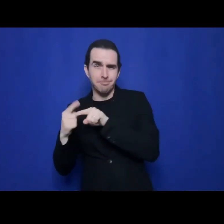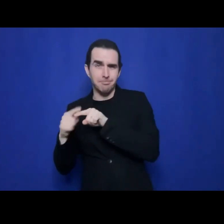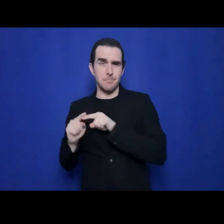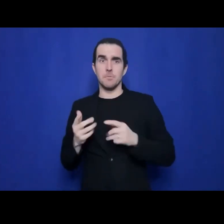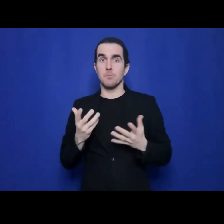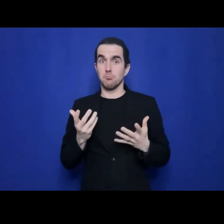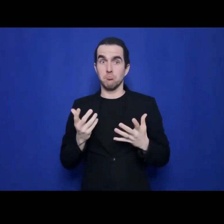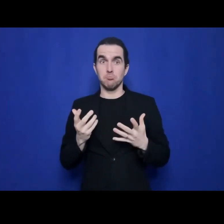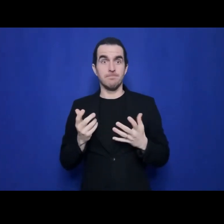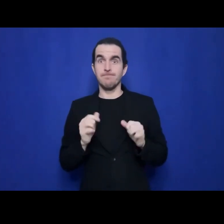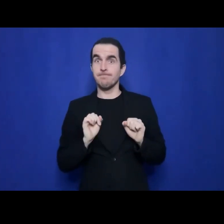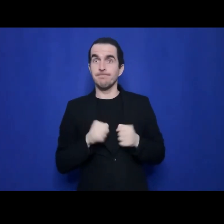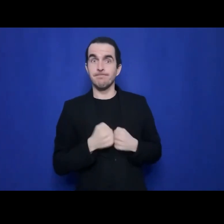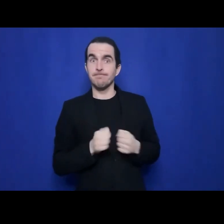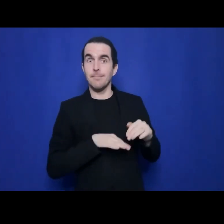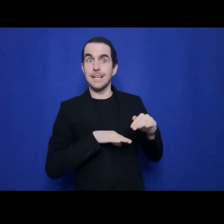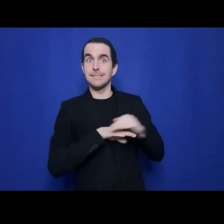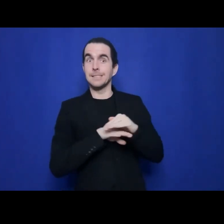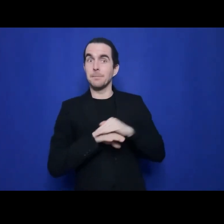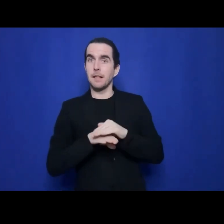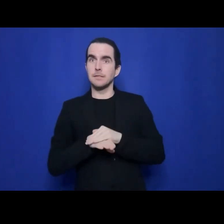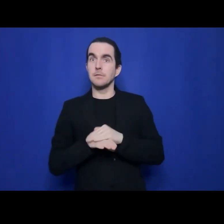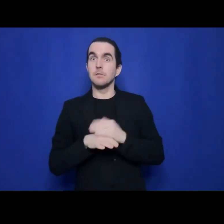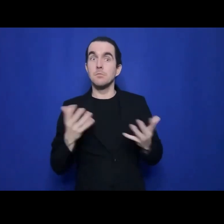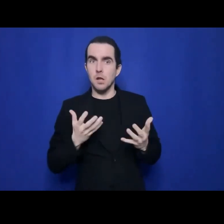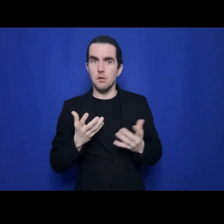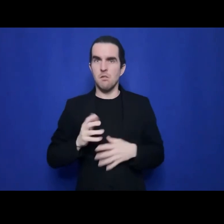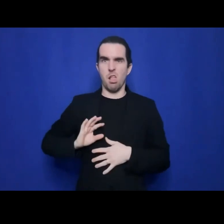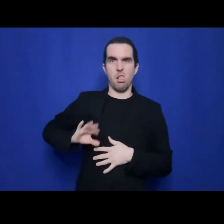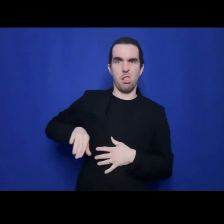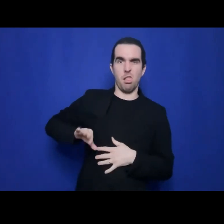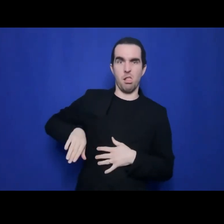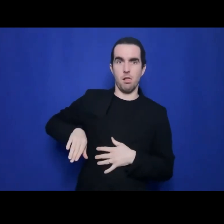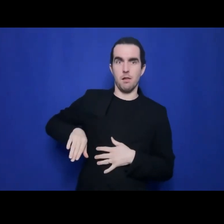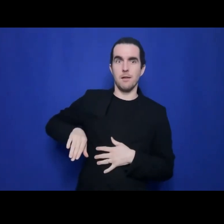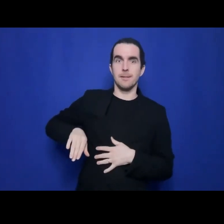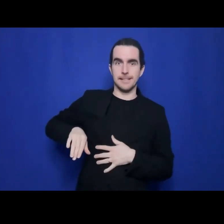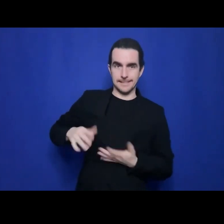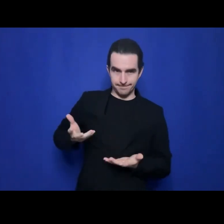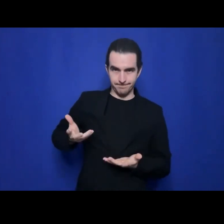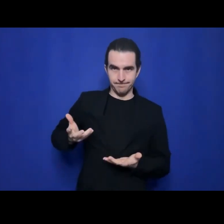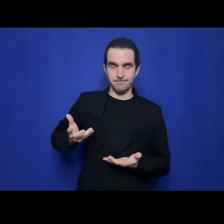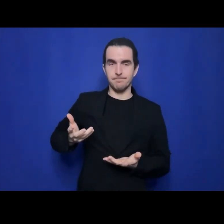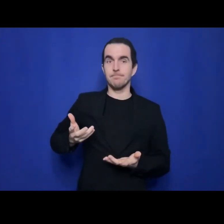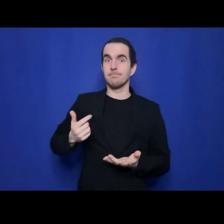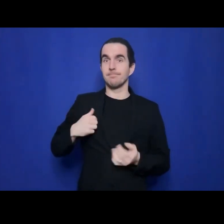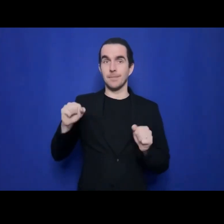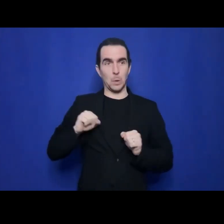fit for a rights to inclusion. That's why social relationships become